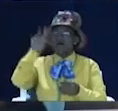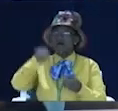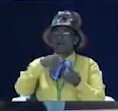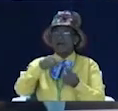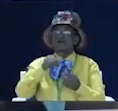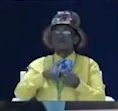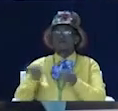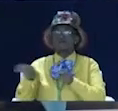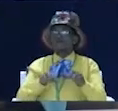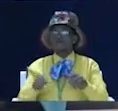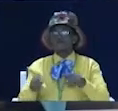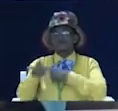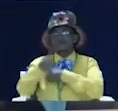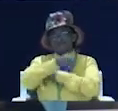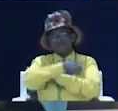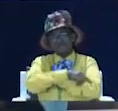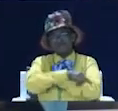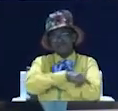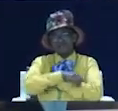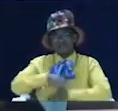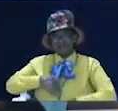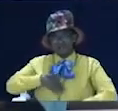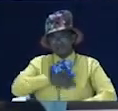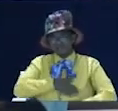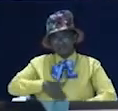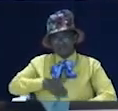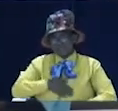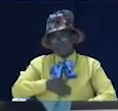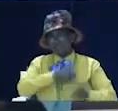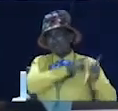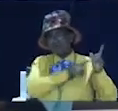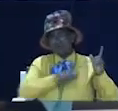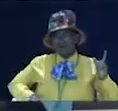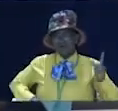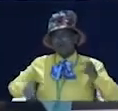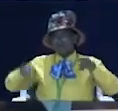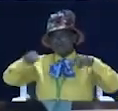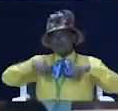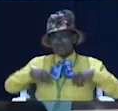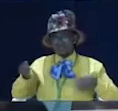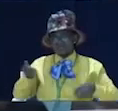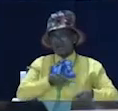Please, Lord, accept our thanks in Jesus' name.